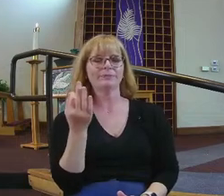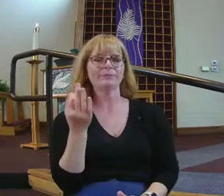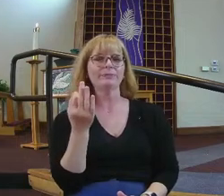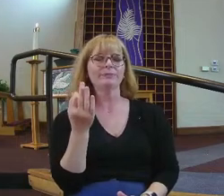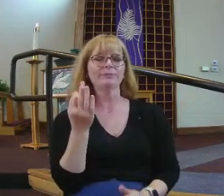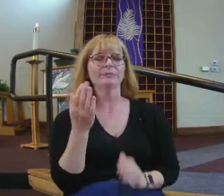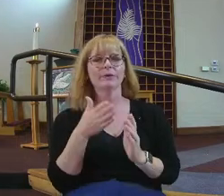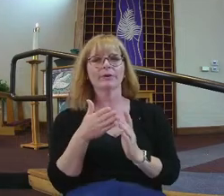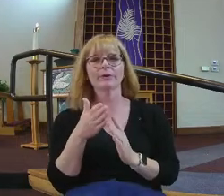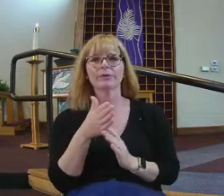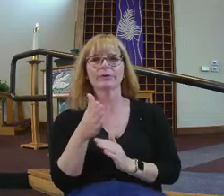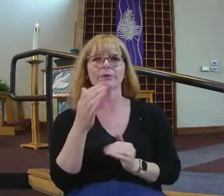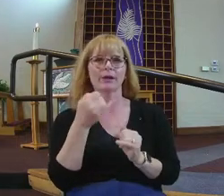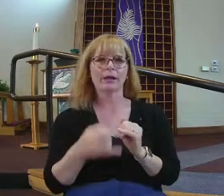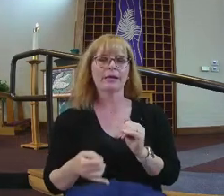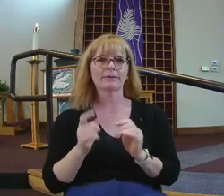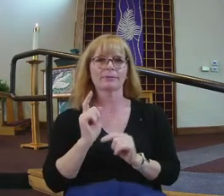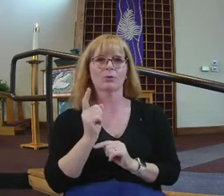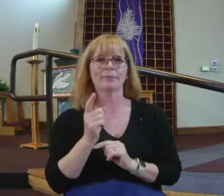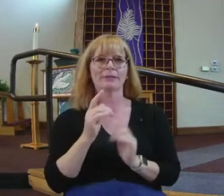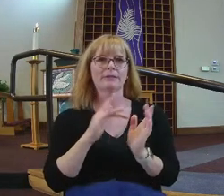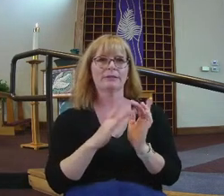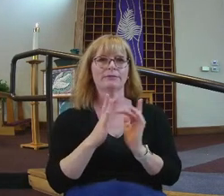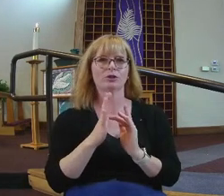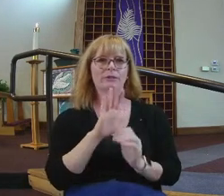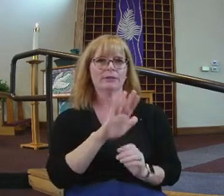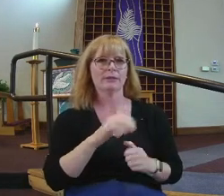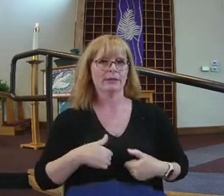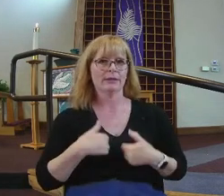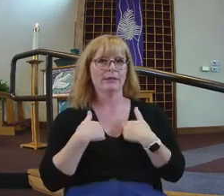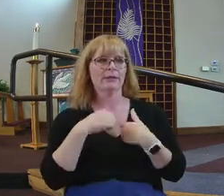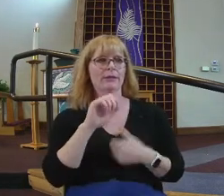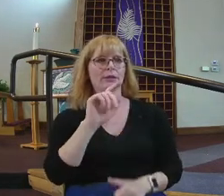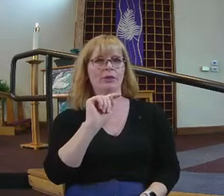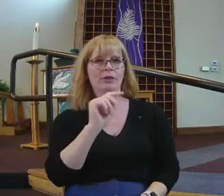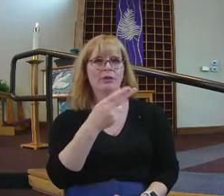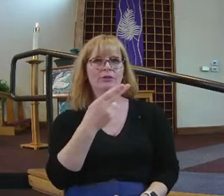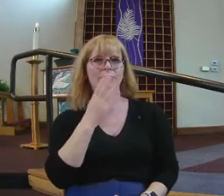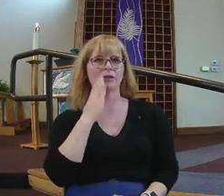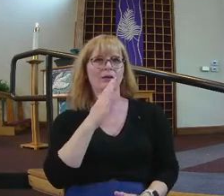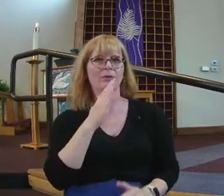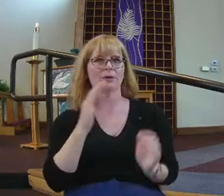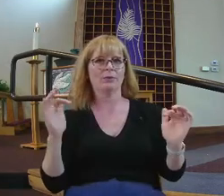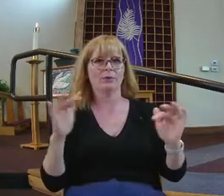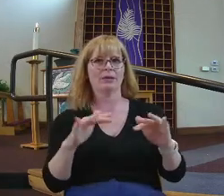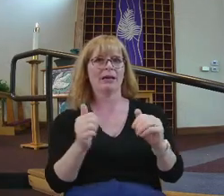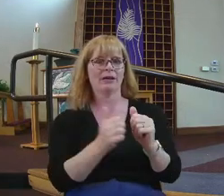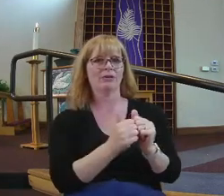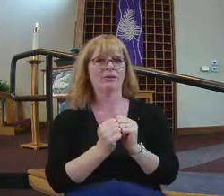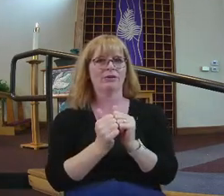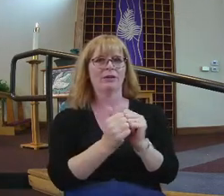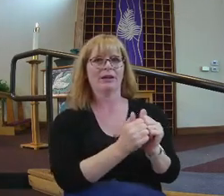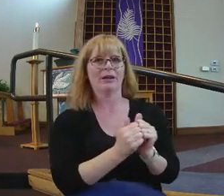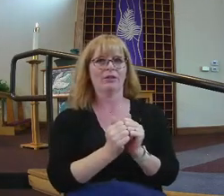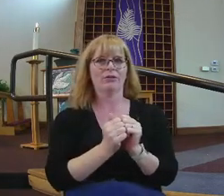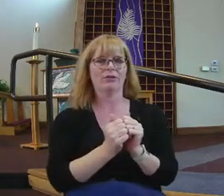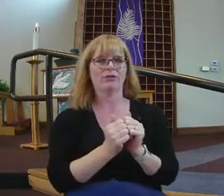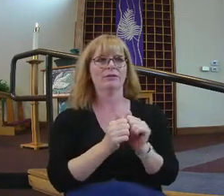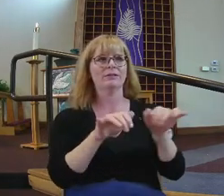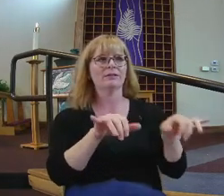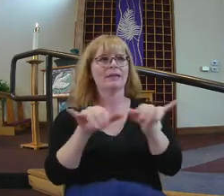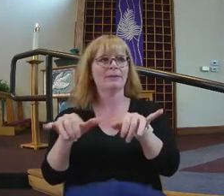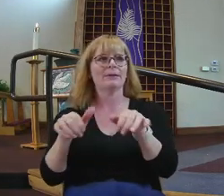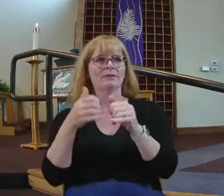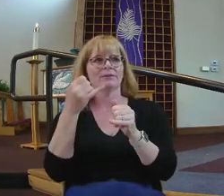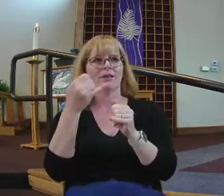of Jesus' life. On Thursday, we'll be gathering in people's homes to share a meal together, as Jesus did at the Last Supper with his disciples. And if